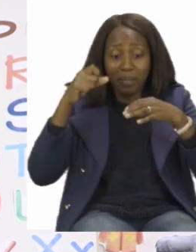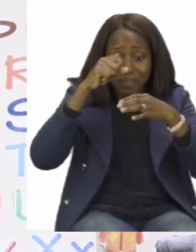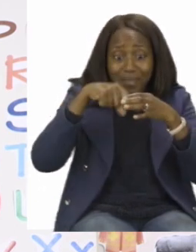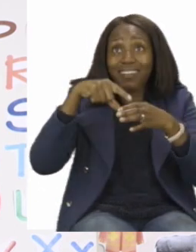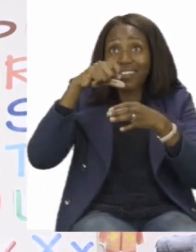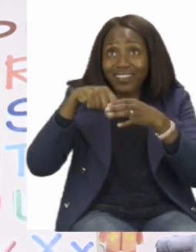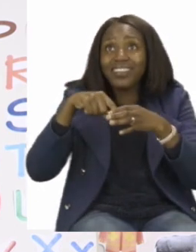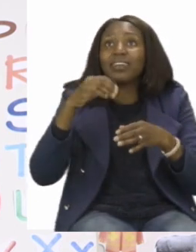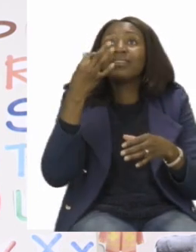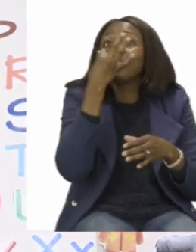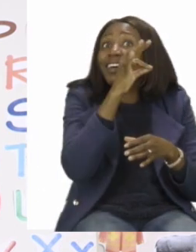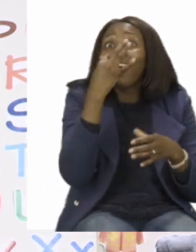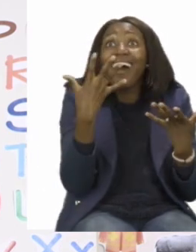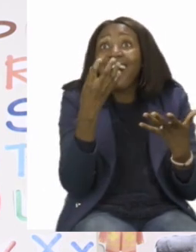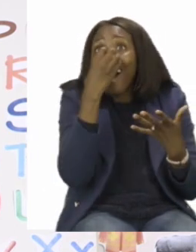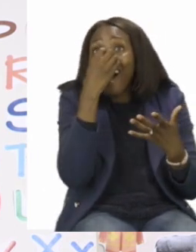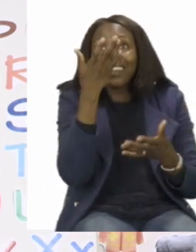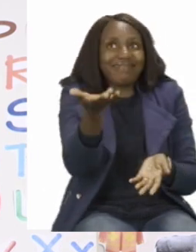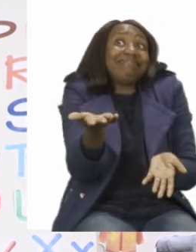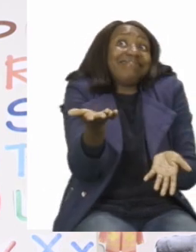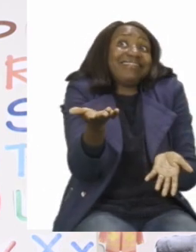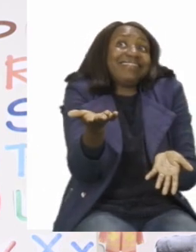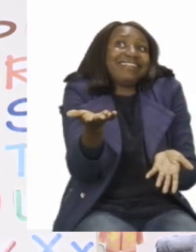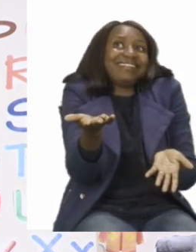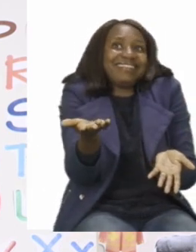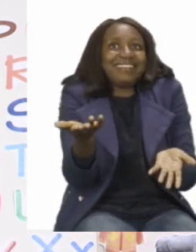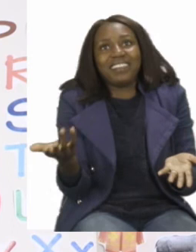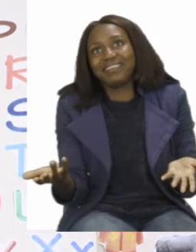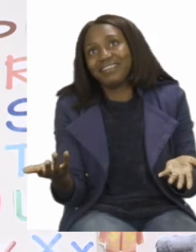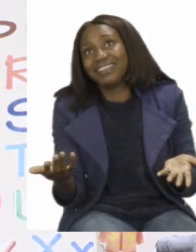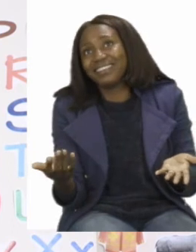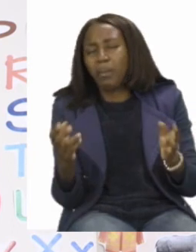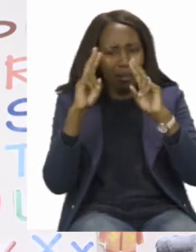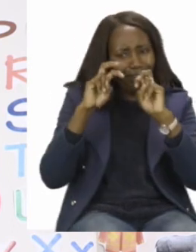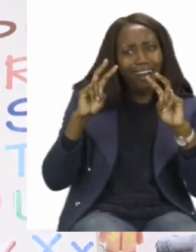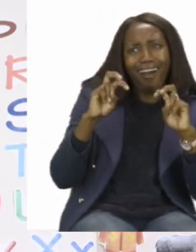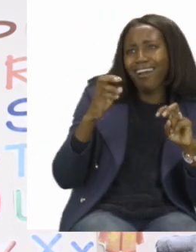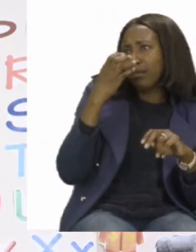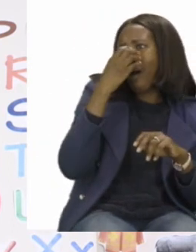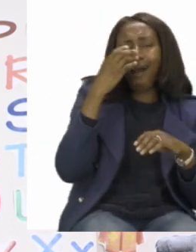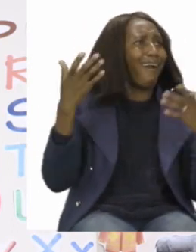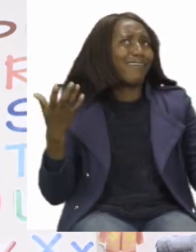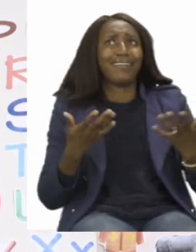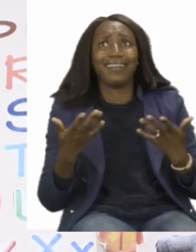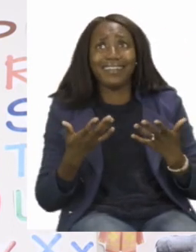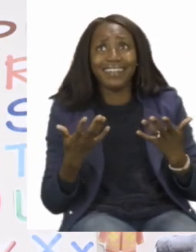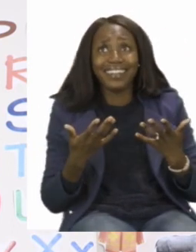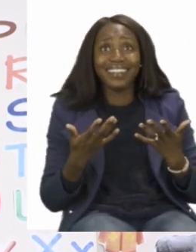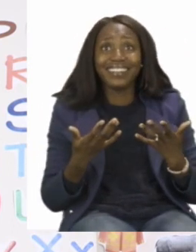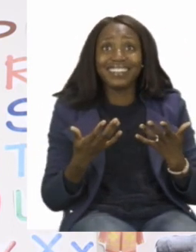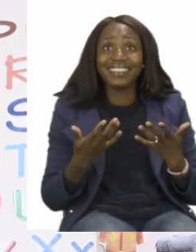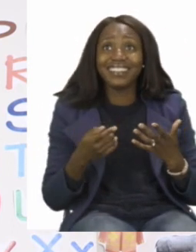flowers. So, oh, there he is. I was just about to call Zoshi. Zoshi, you